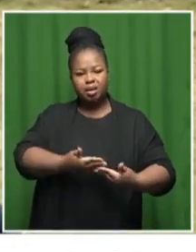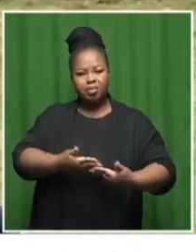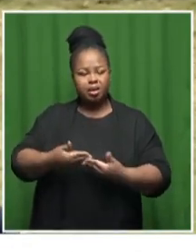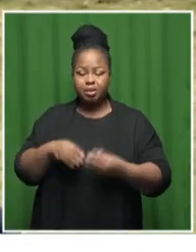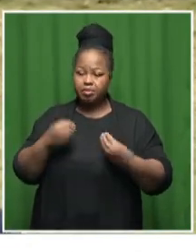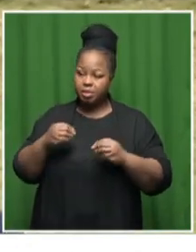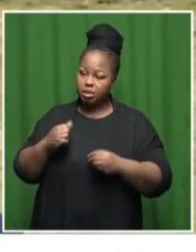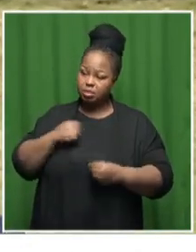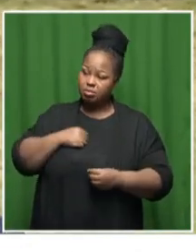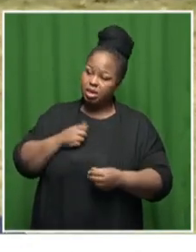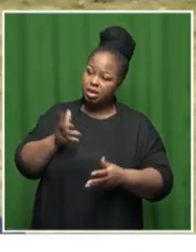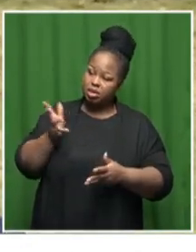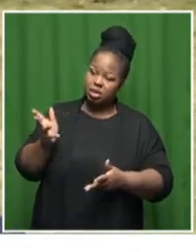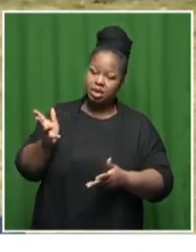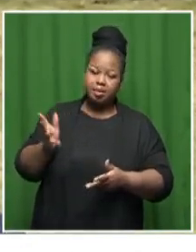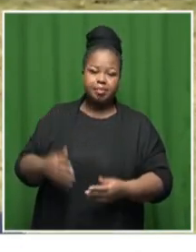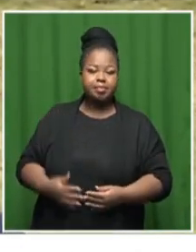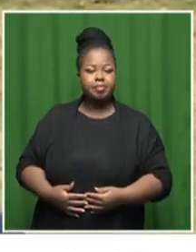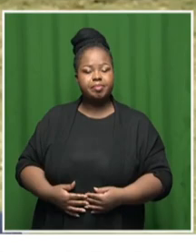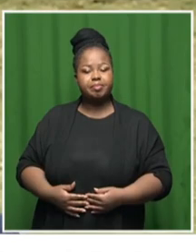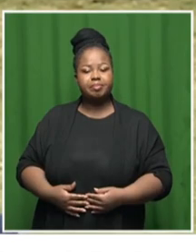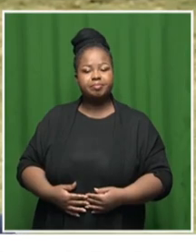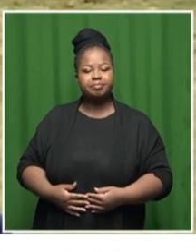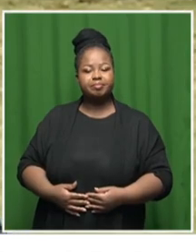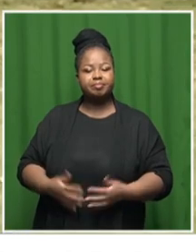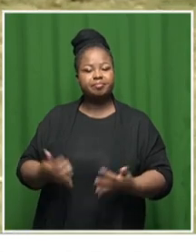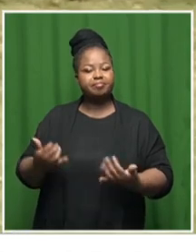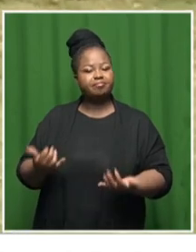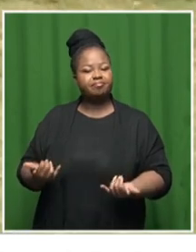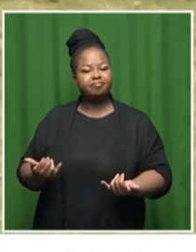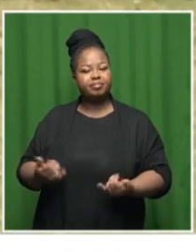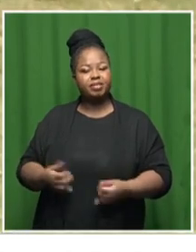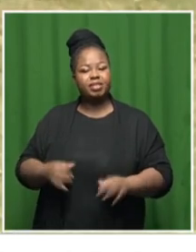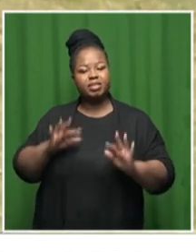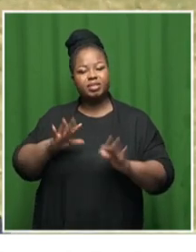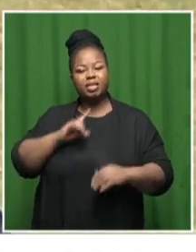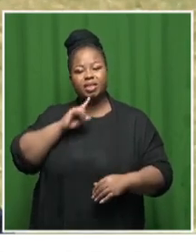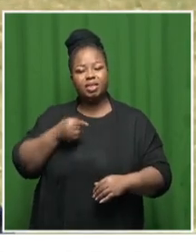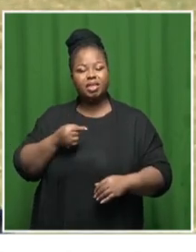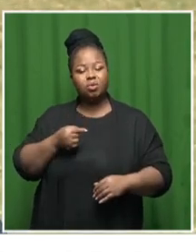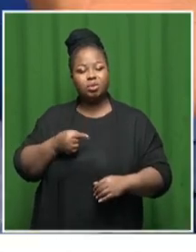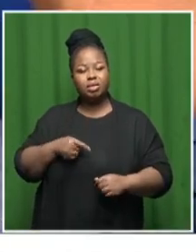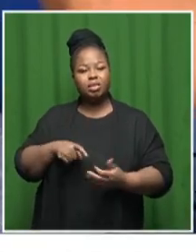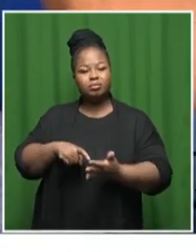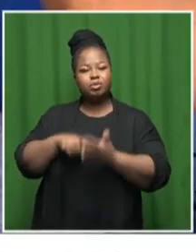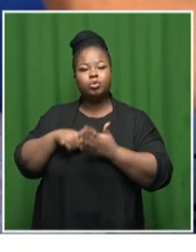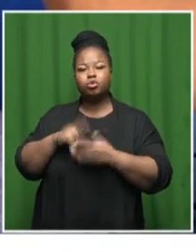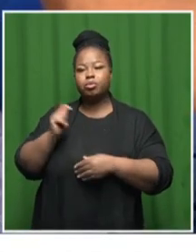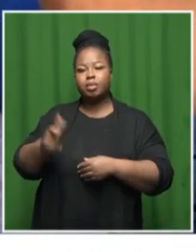business here, I'm behind now with 10,000 rand to pay my